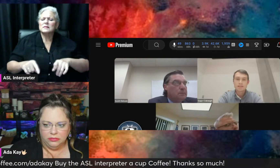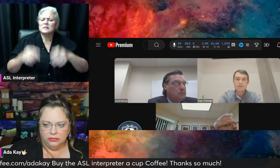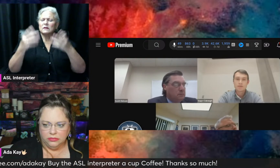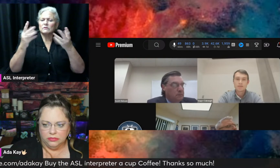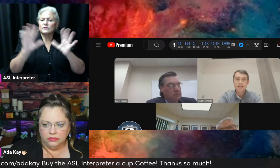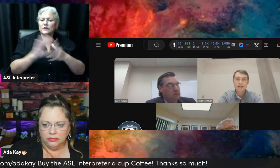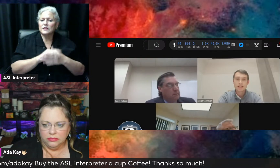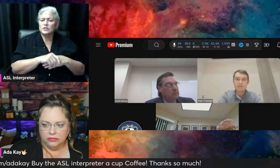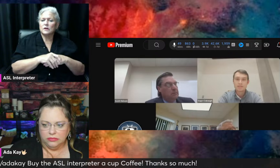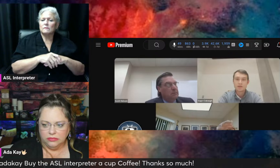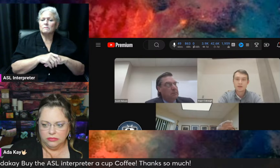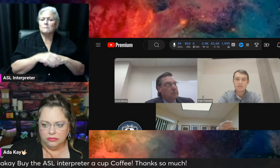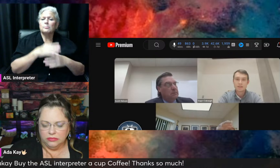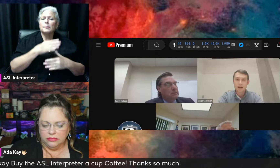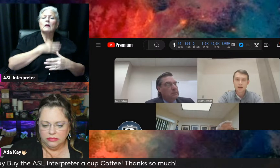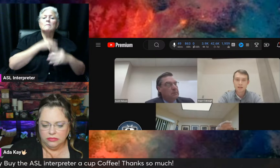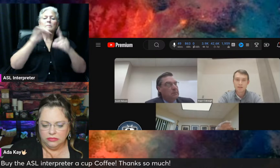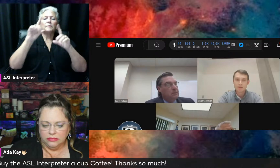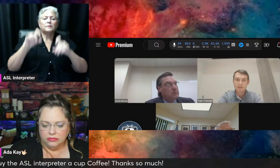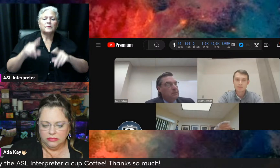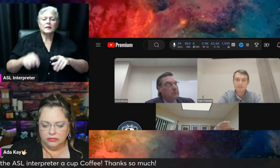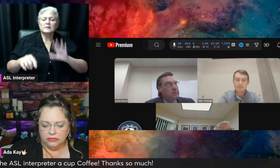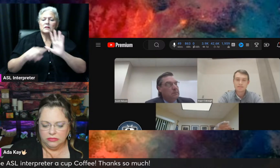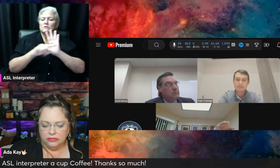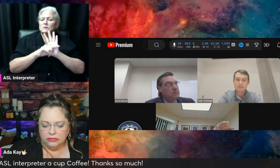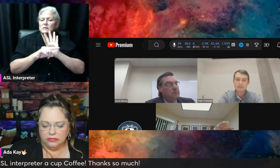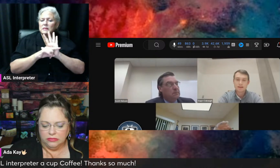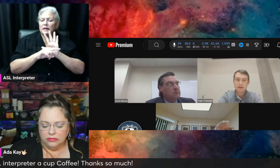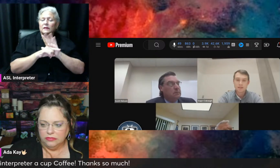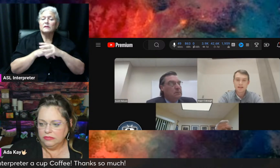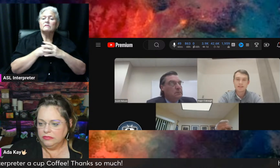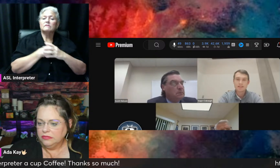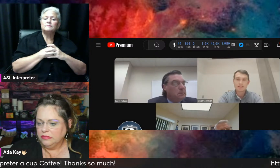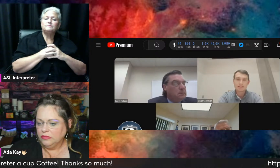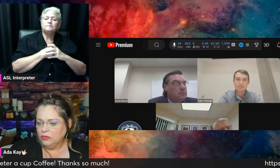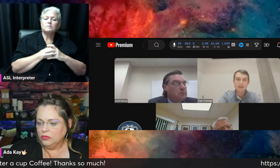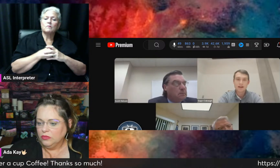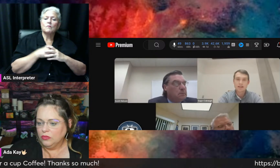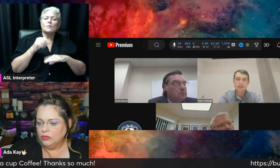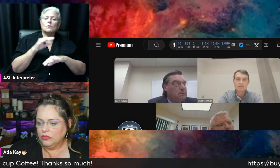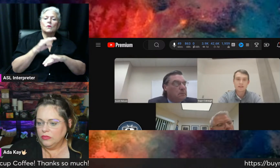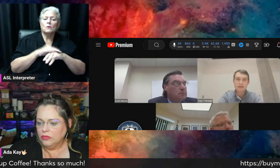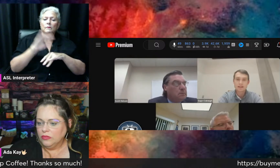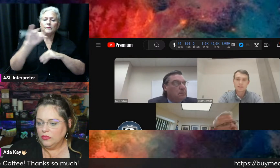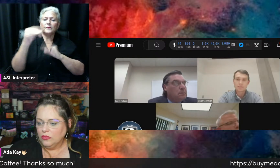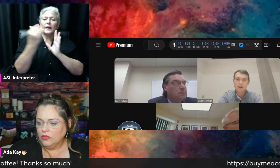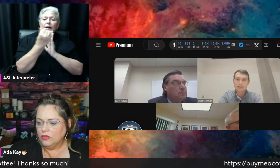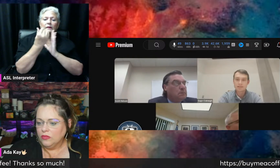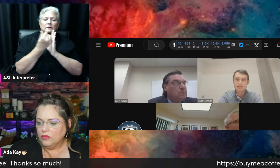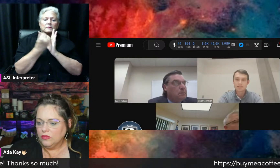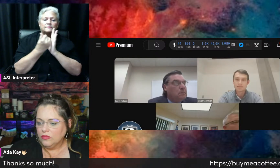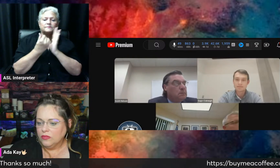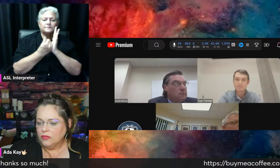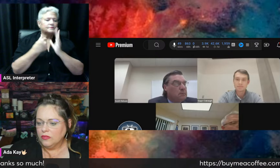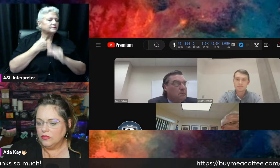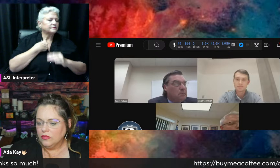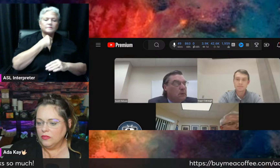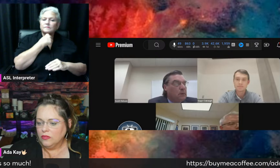My testing was negative. So of the compounds on that list, I did not find any